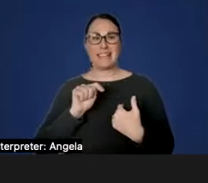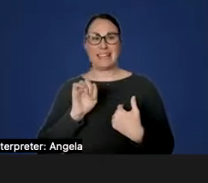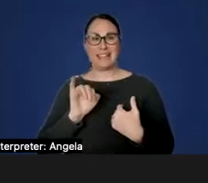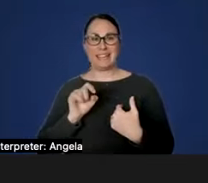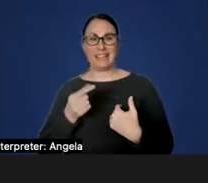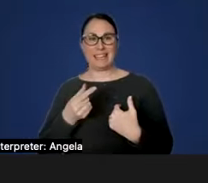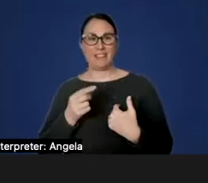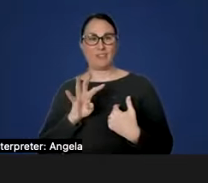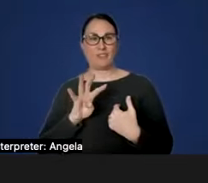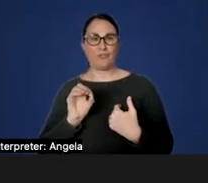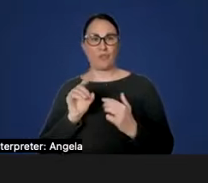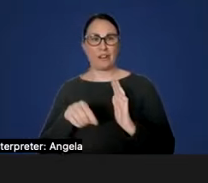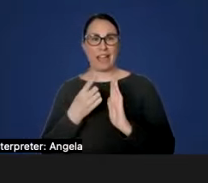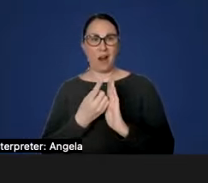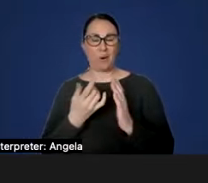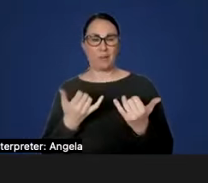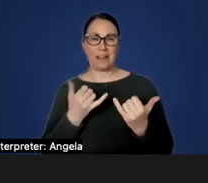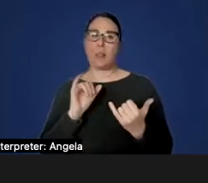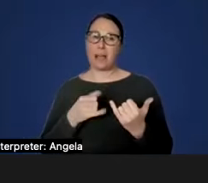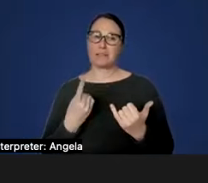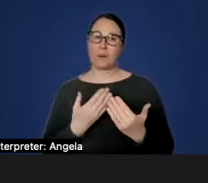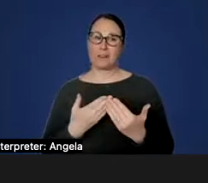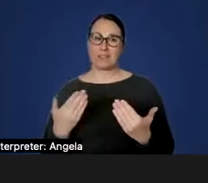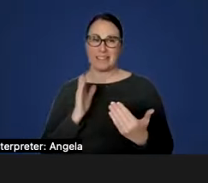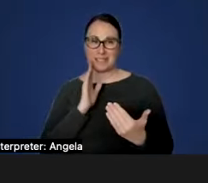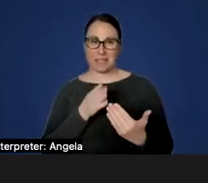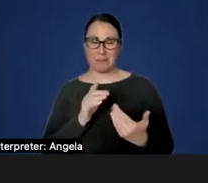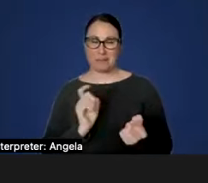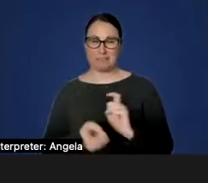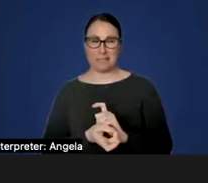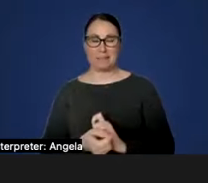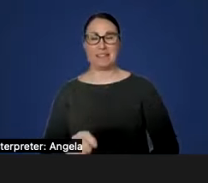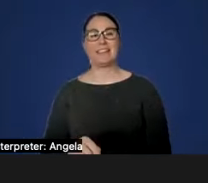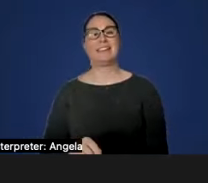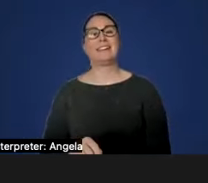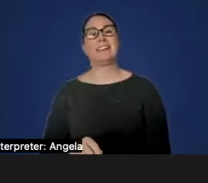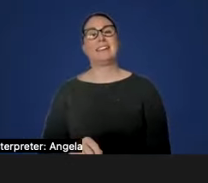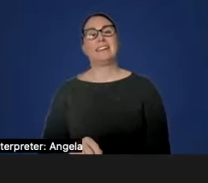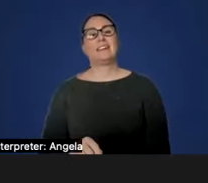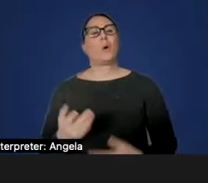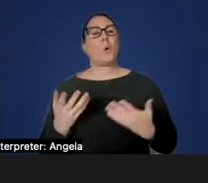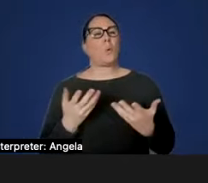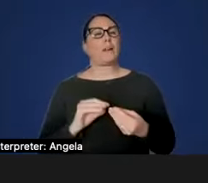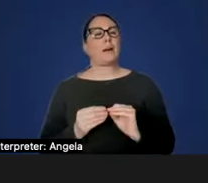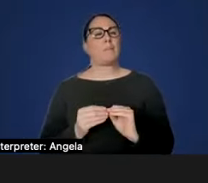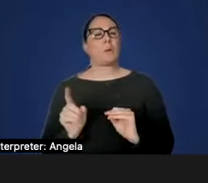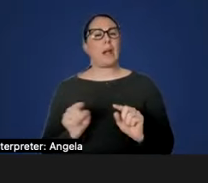at this time, and that's definitely one of the things we're gonna be getting. Okay, so what is the number? Where do I need to